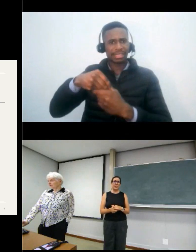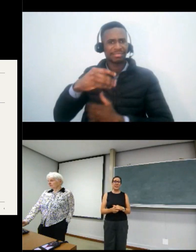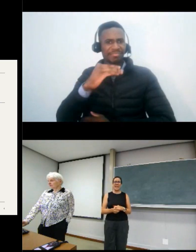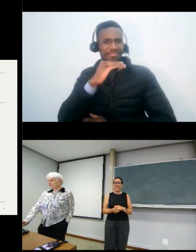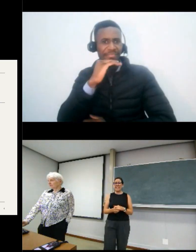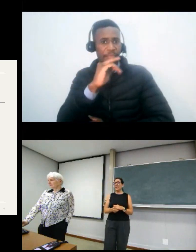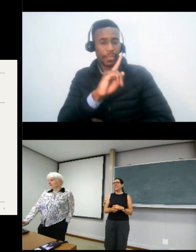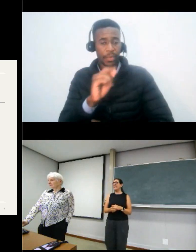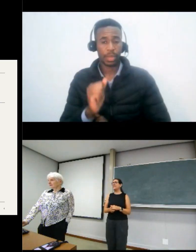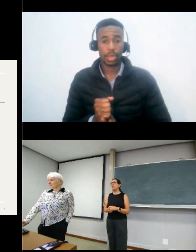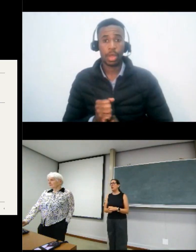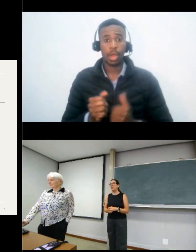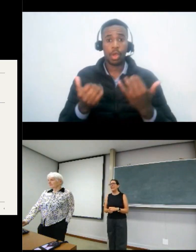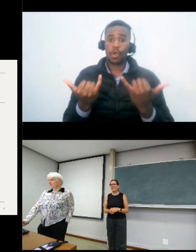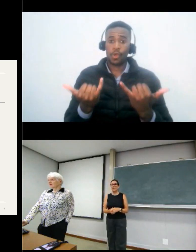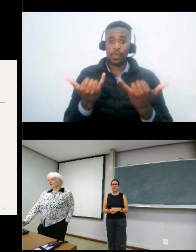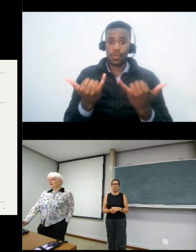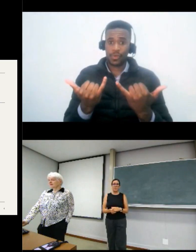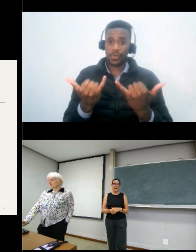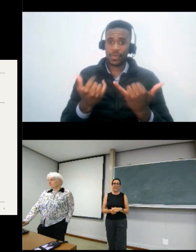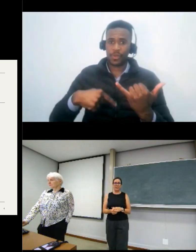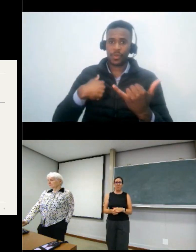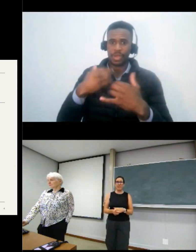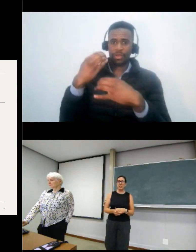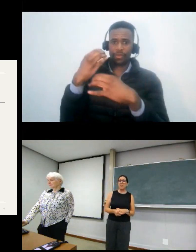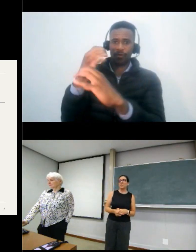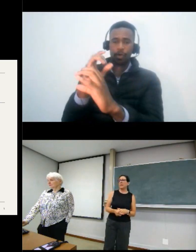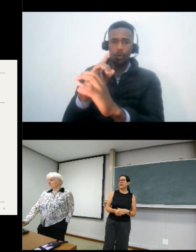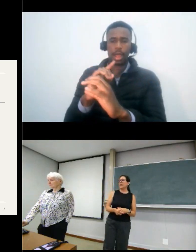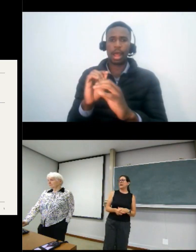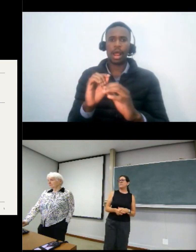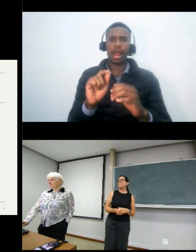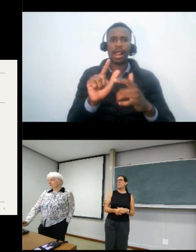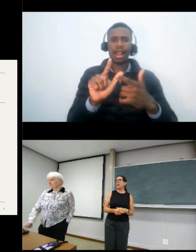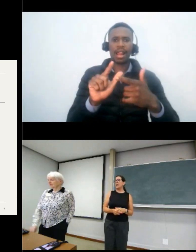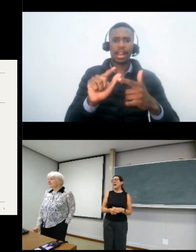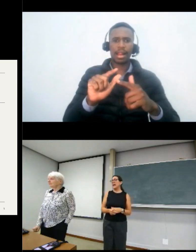Our focus today is on lexical and grammatical variation.